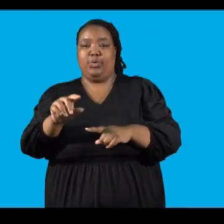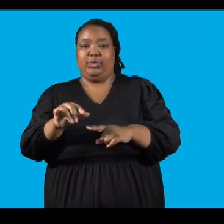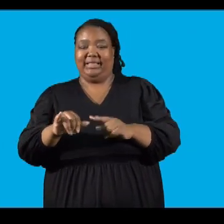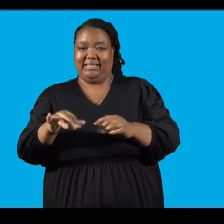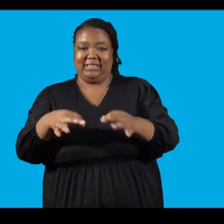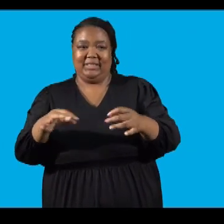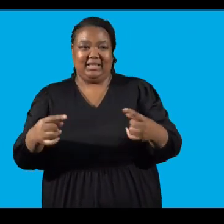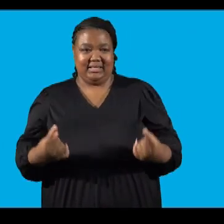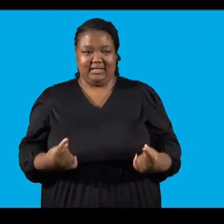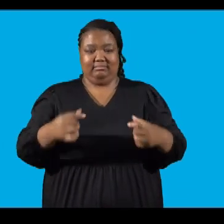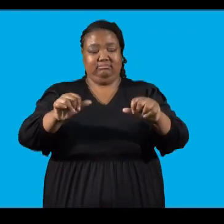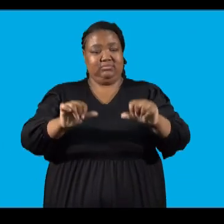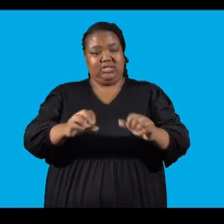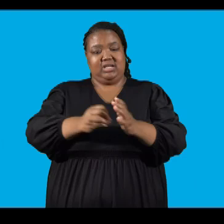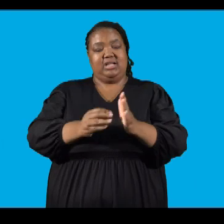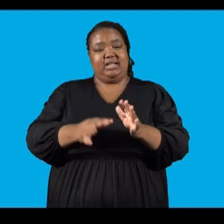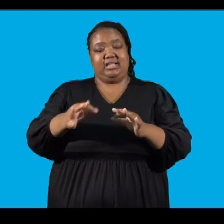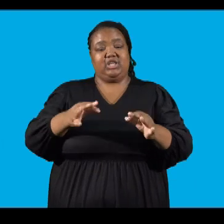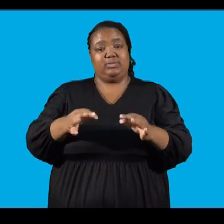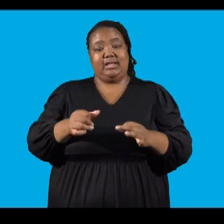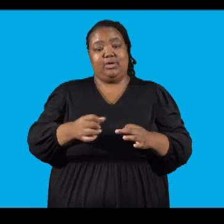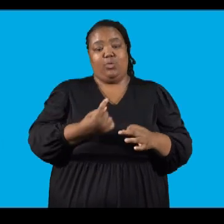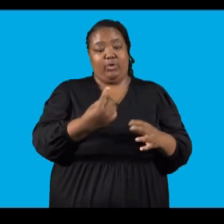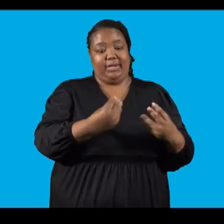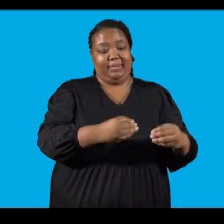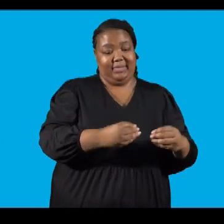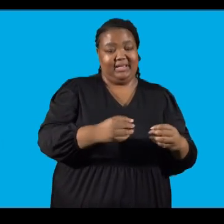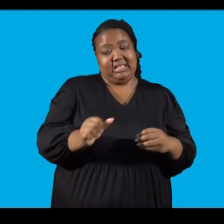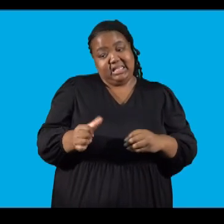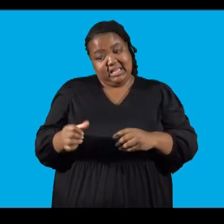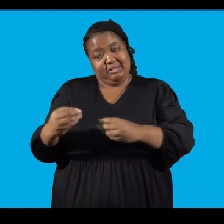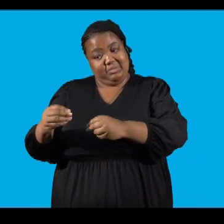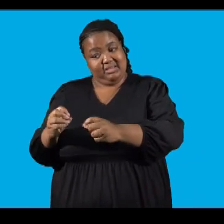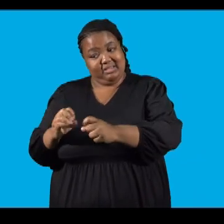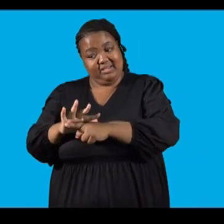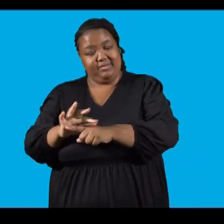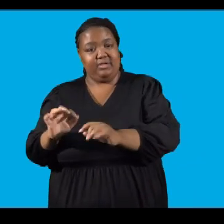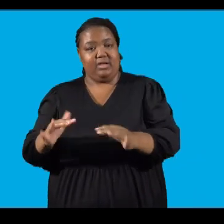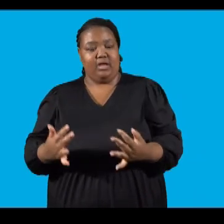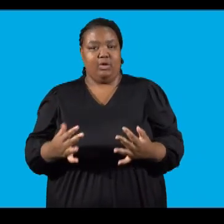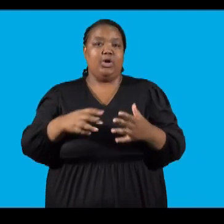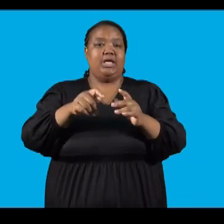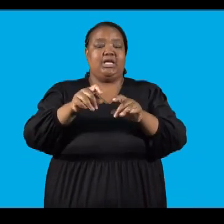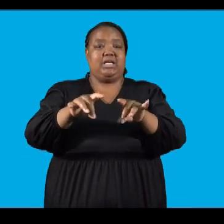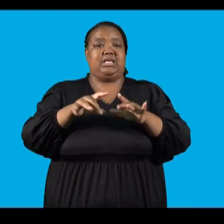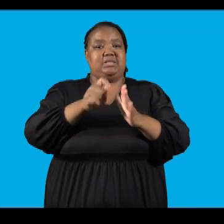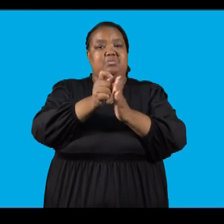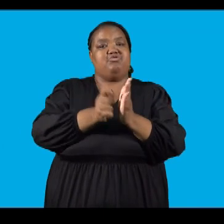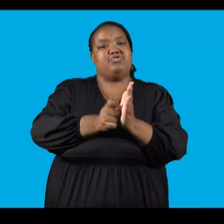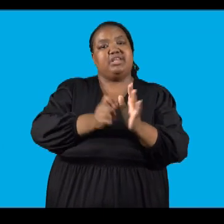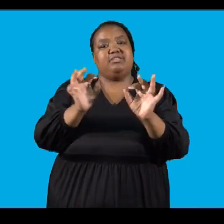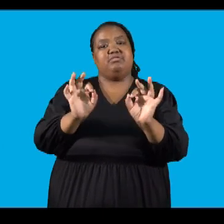explain how actions of one oligopolistic firm affect the other. And the exam